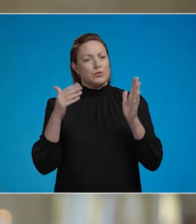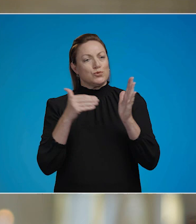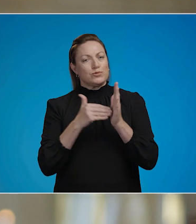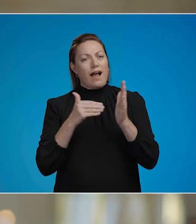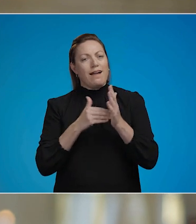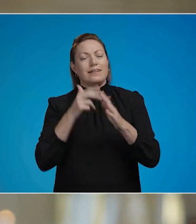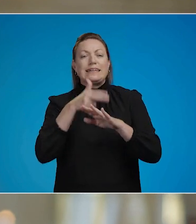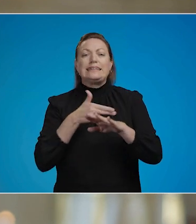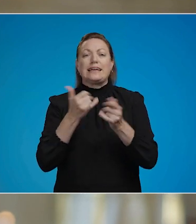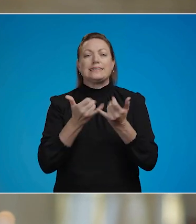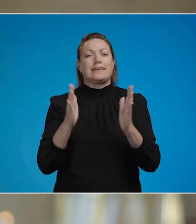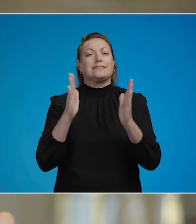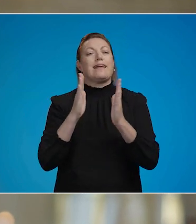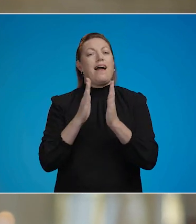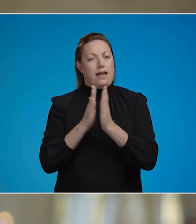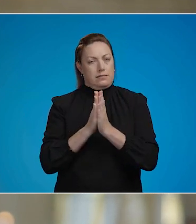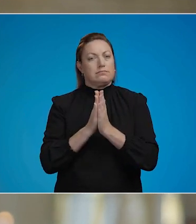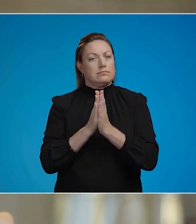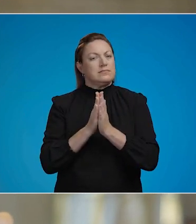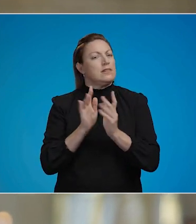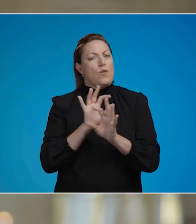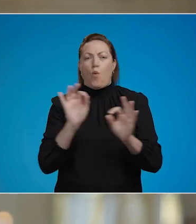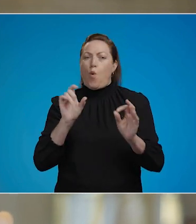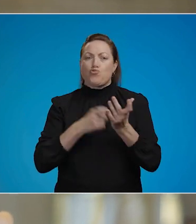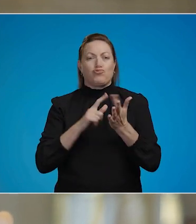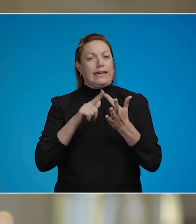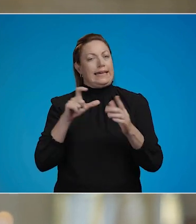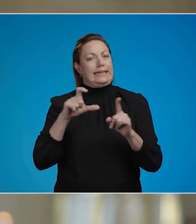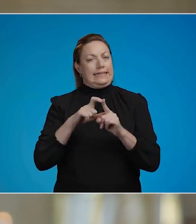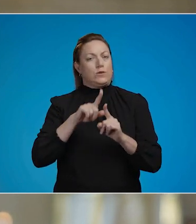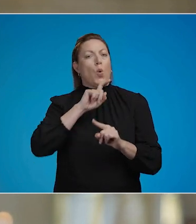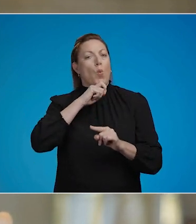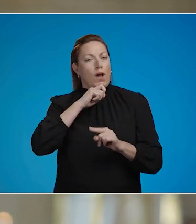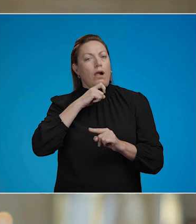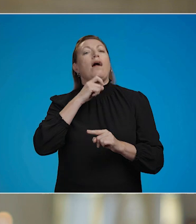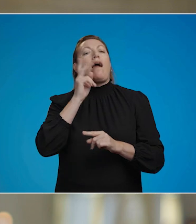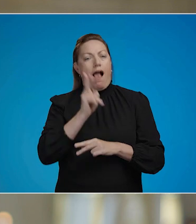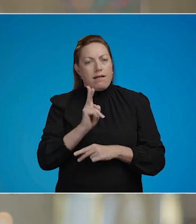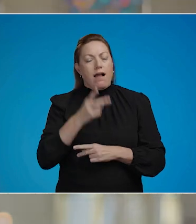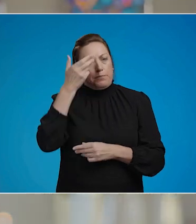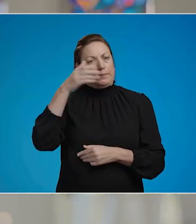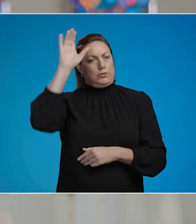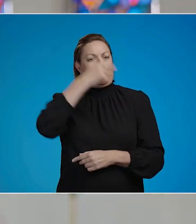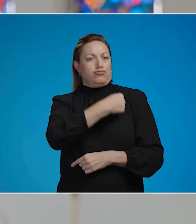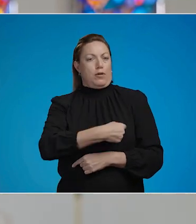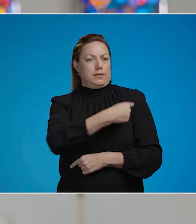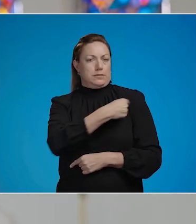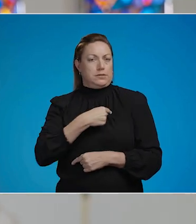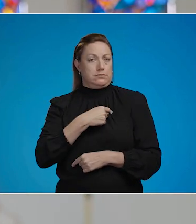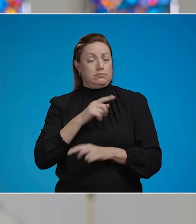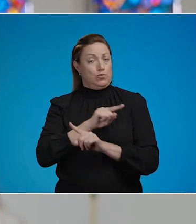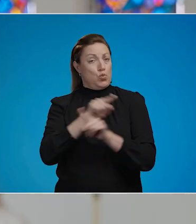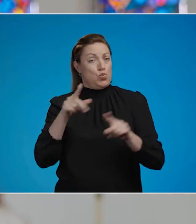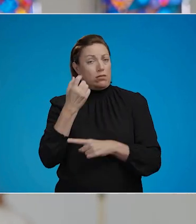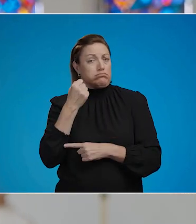Today, on Easter Sunday, in place of our creed, we will renew our baptismal promises. Do you renounce